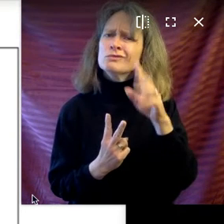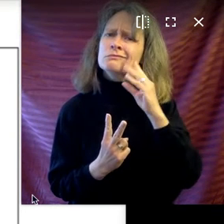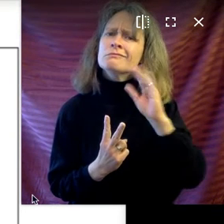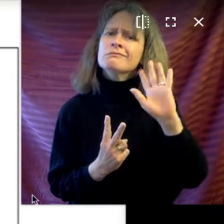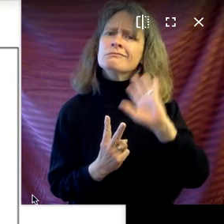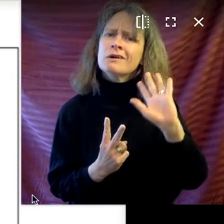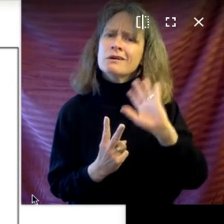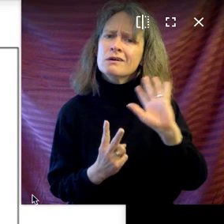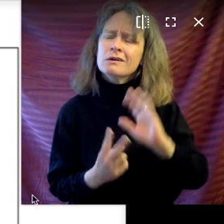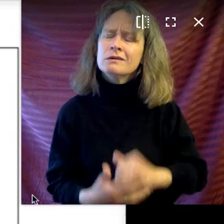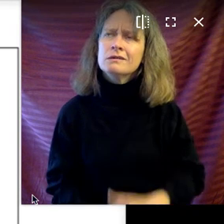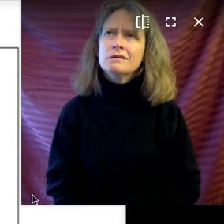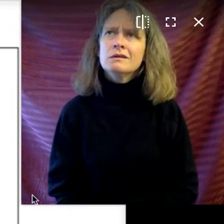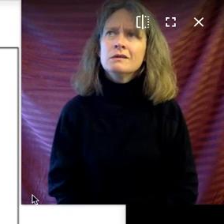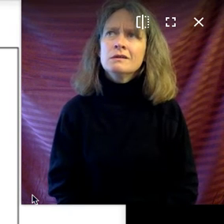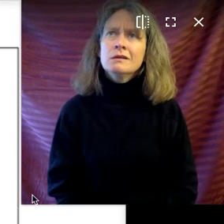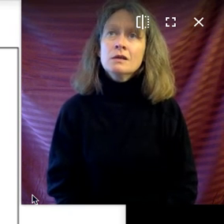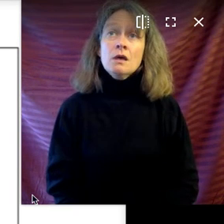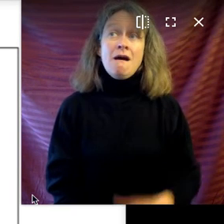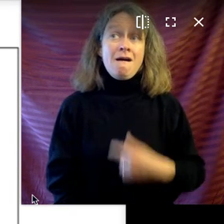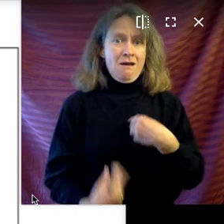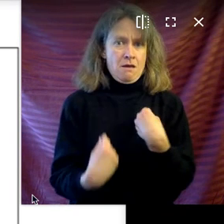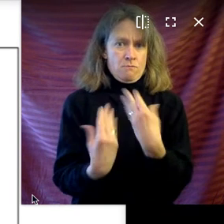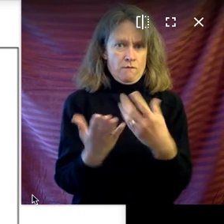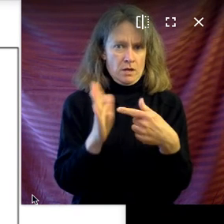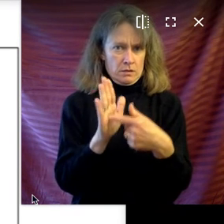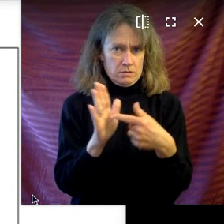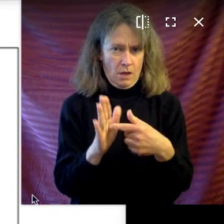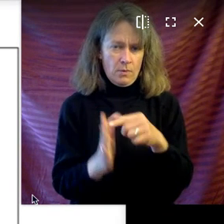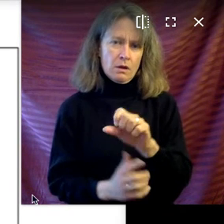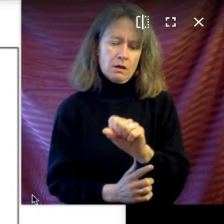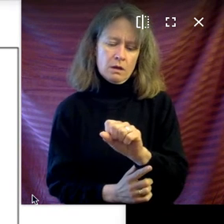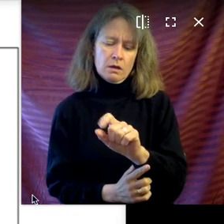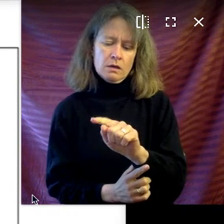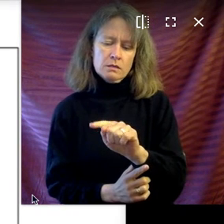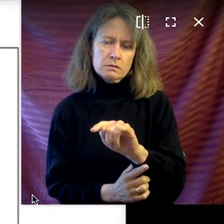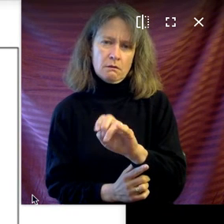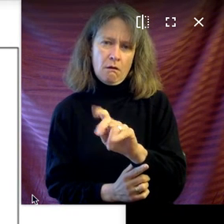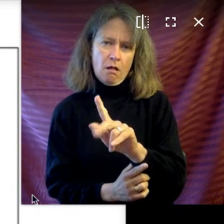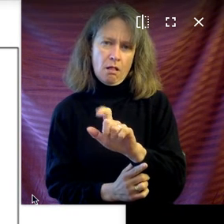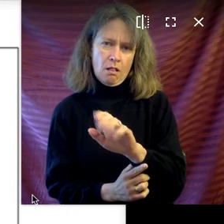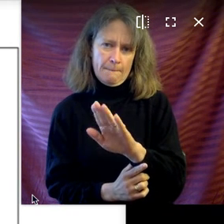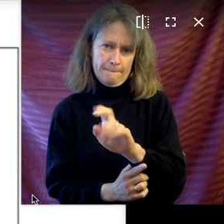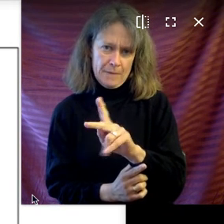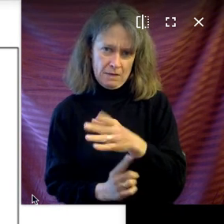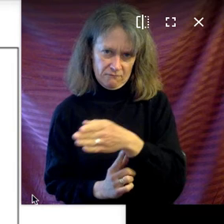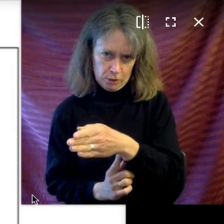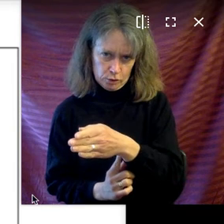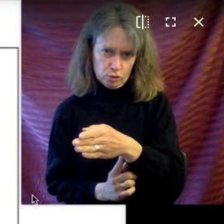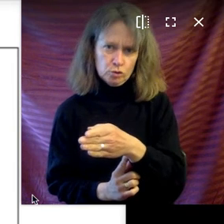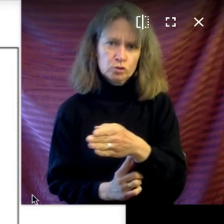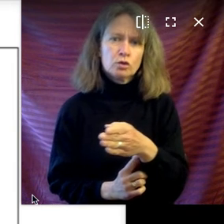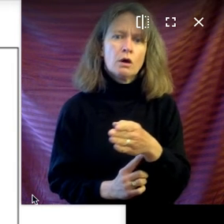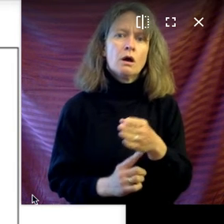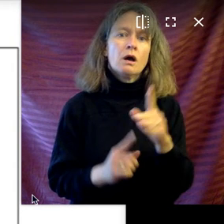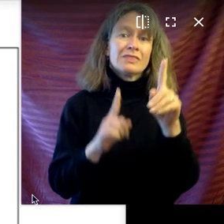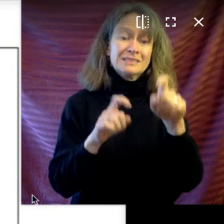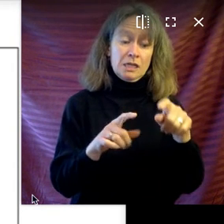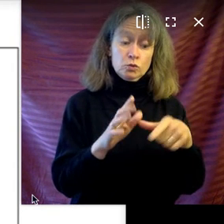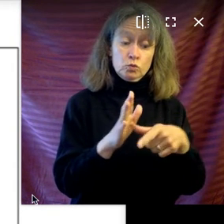of the stickleback, and then you had your test review was for the hummingbird. So whatever